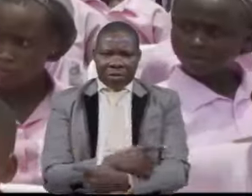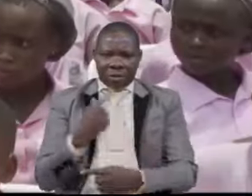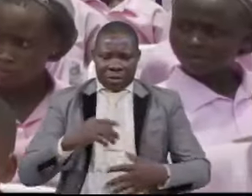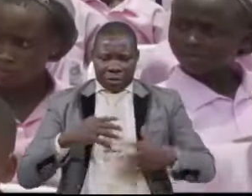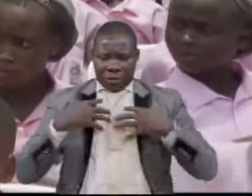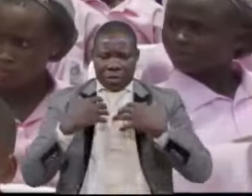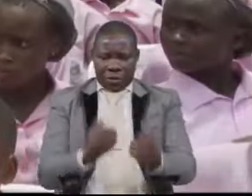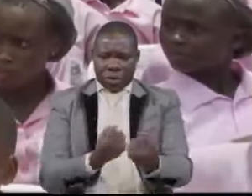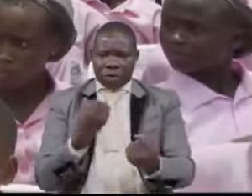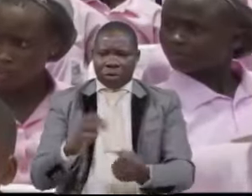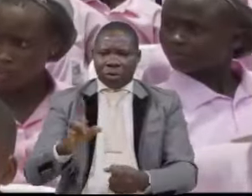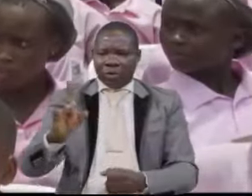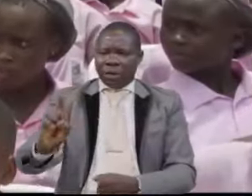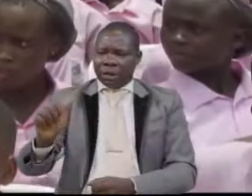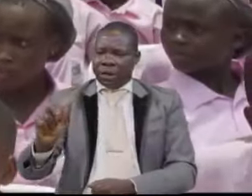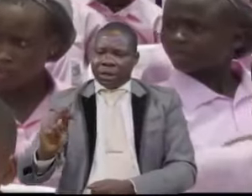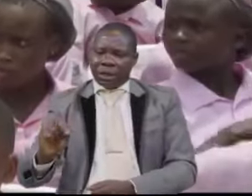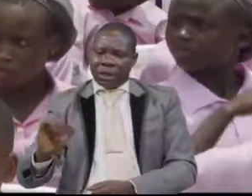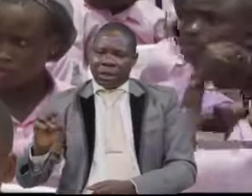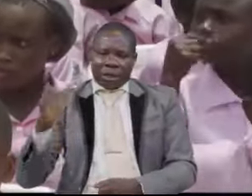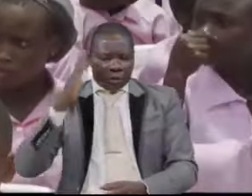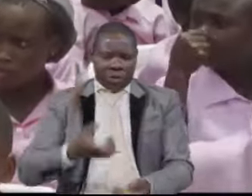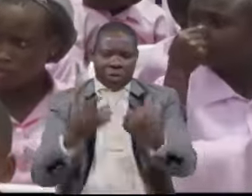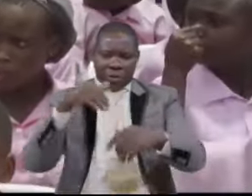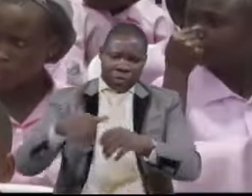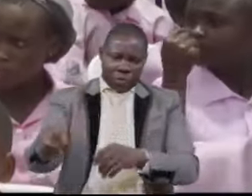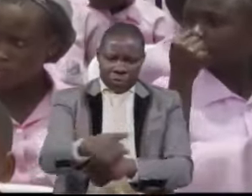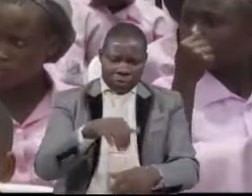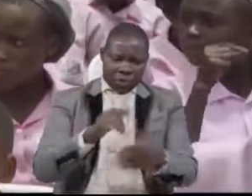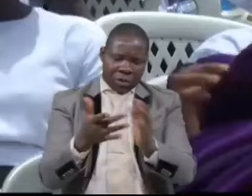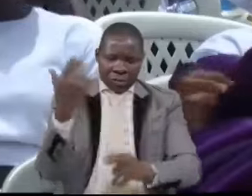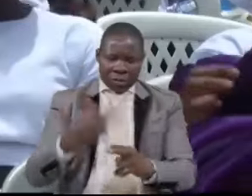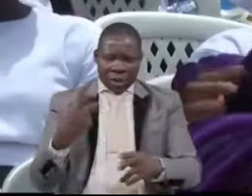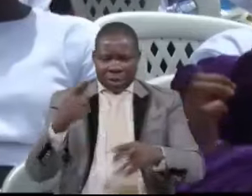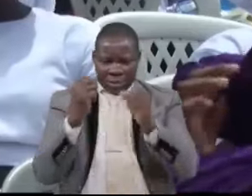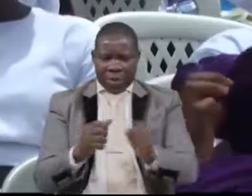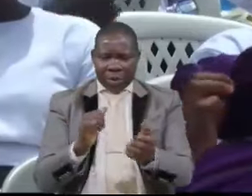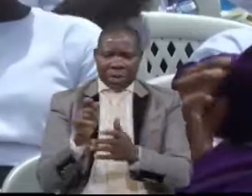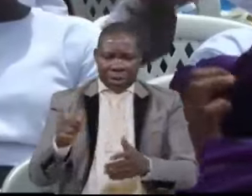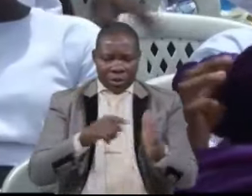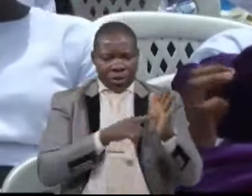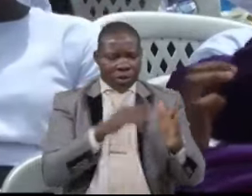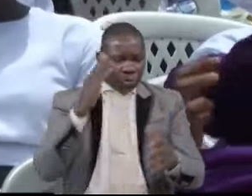The power he manifested will come to you in Jesus' name.